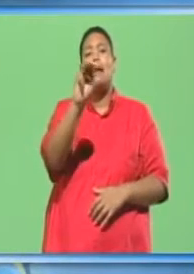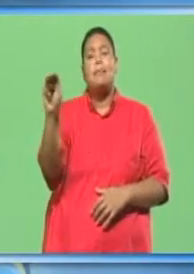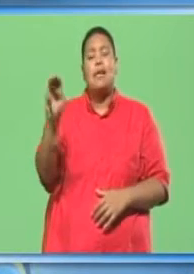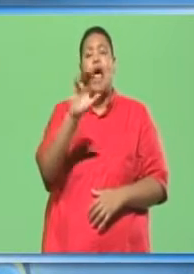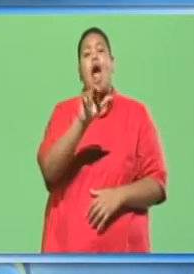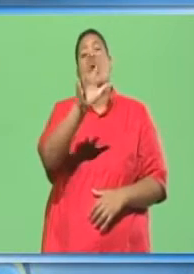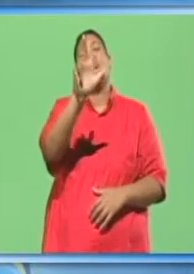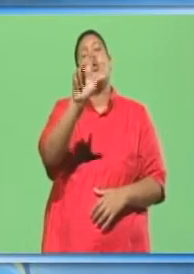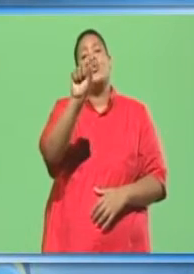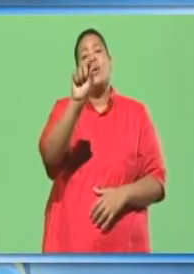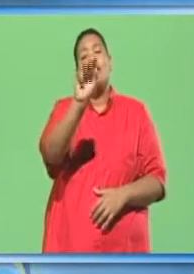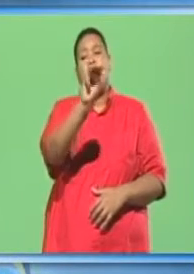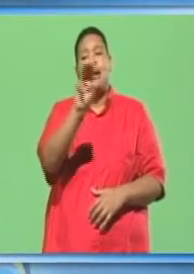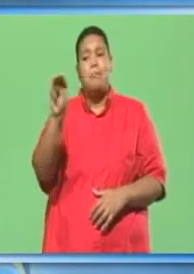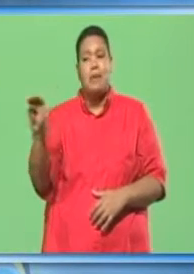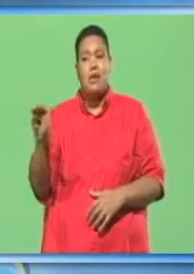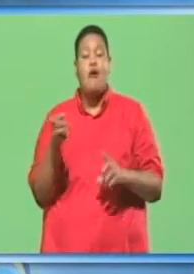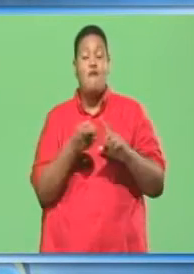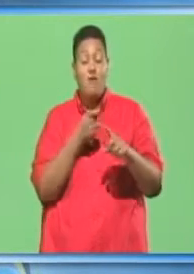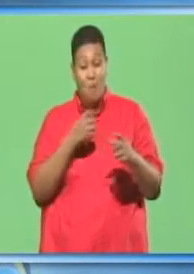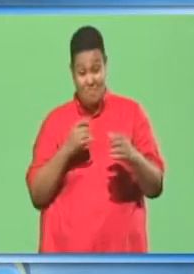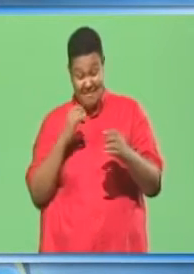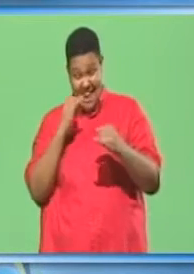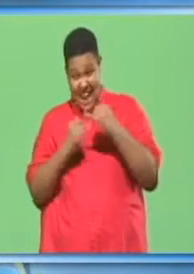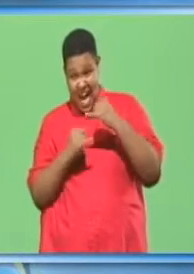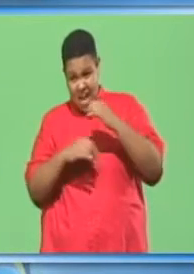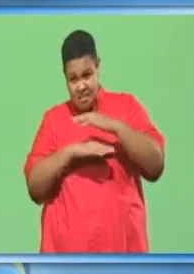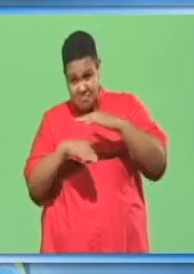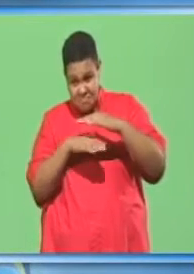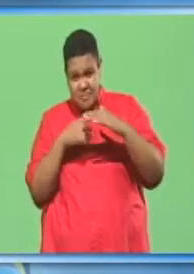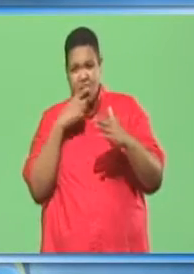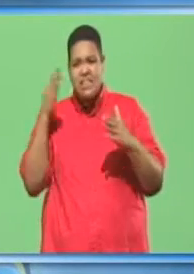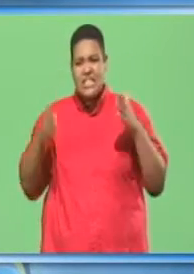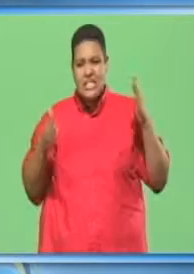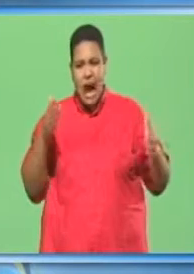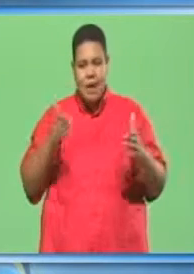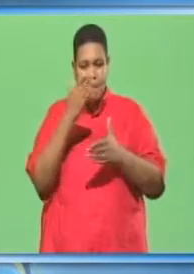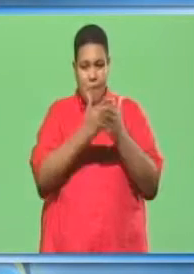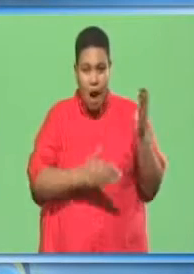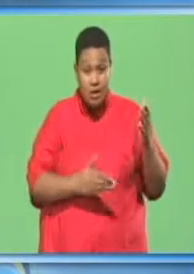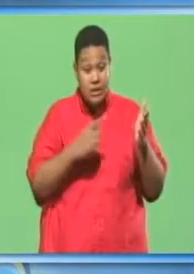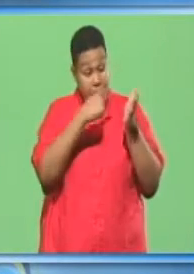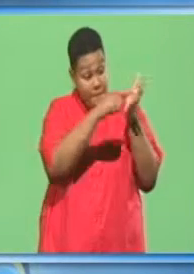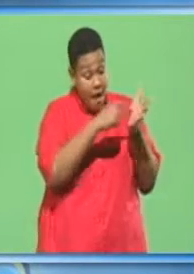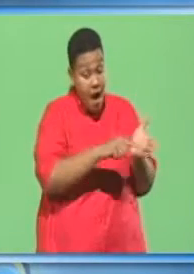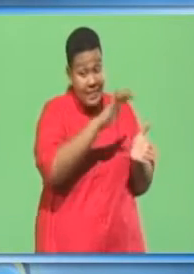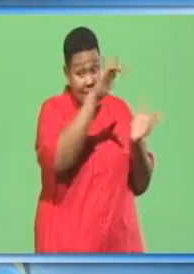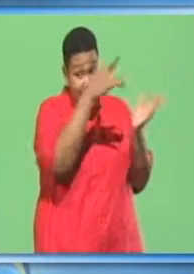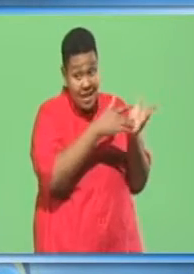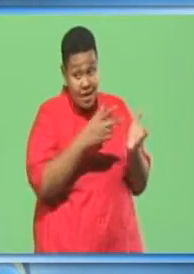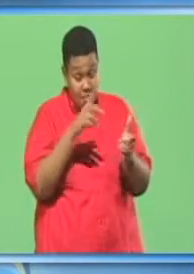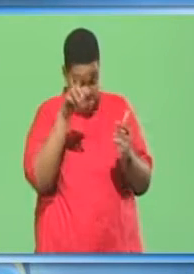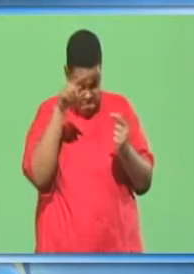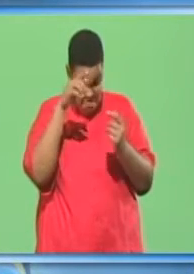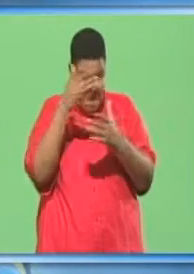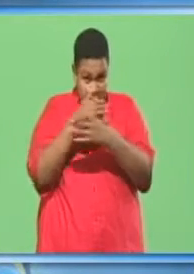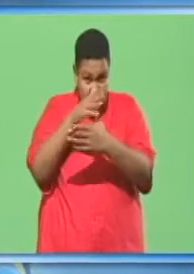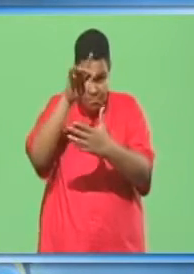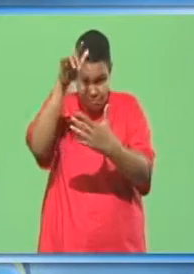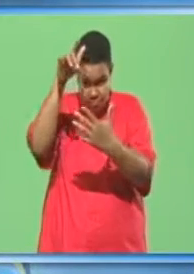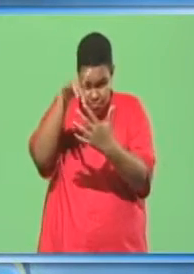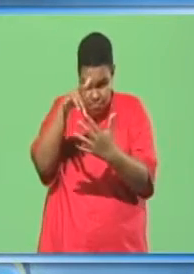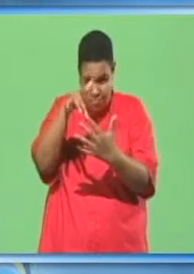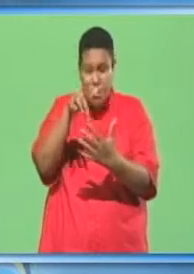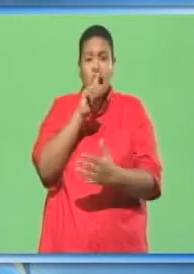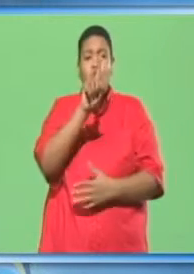and 320 mm from the bottom end of the side pieces. Mark the center between those points, which is